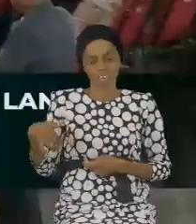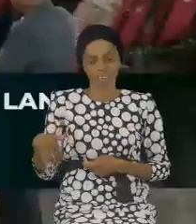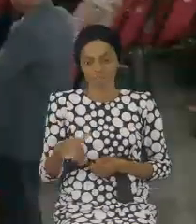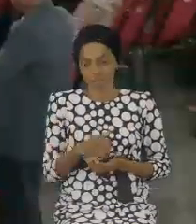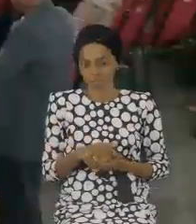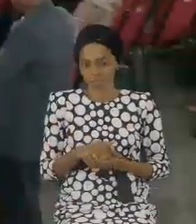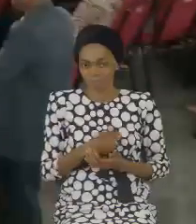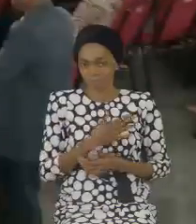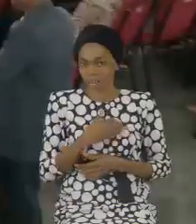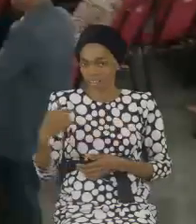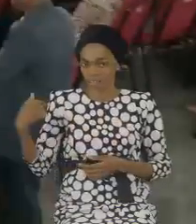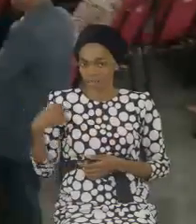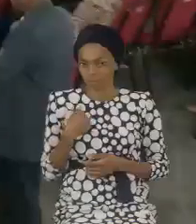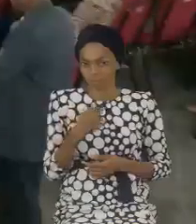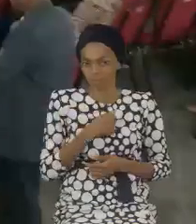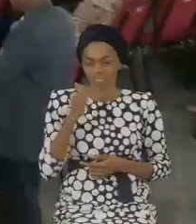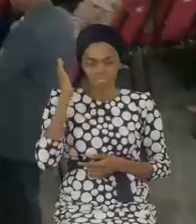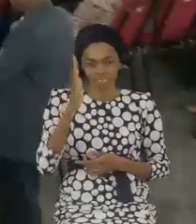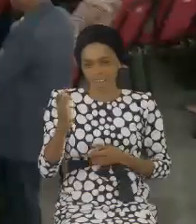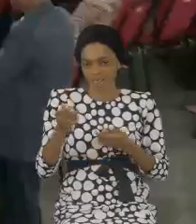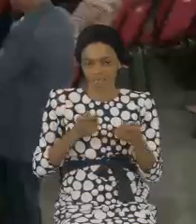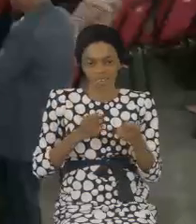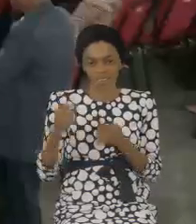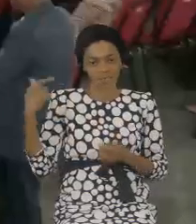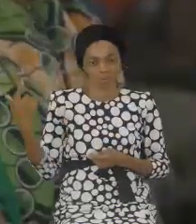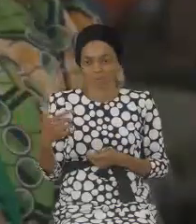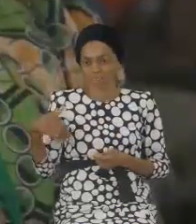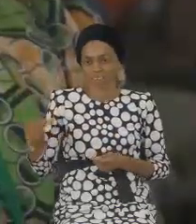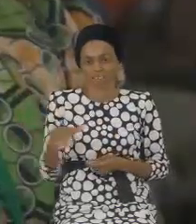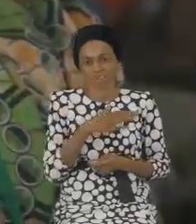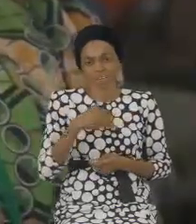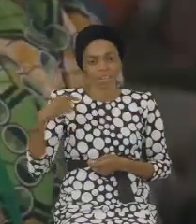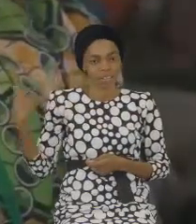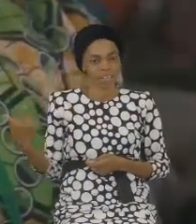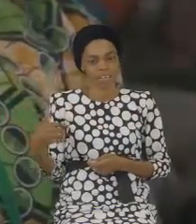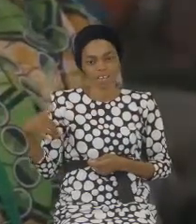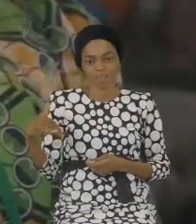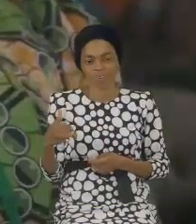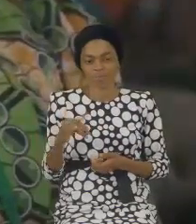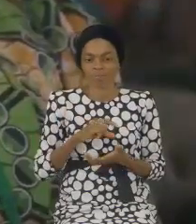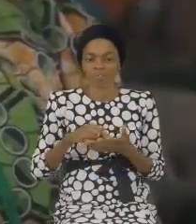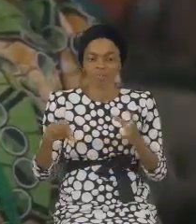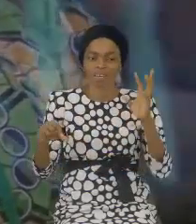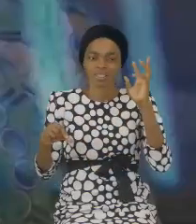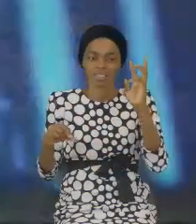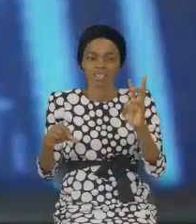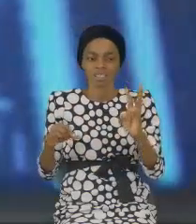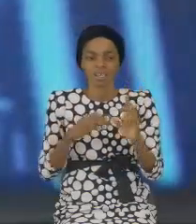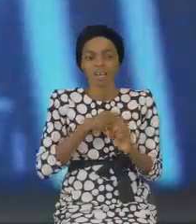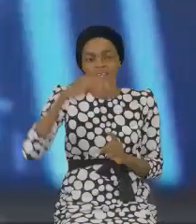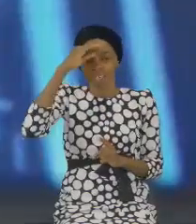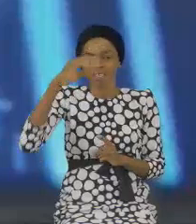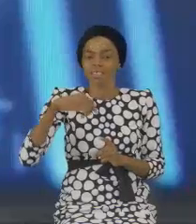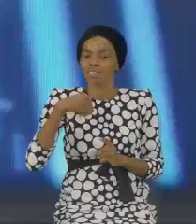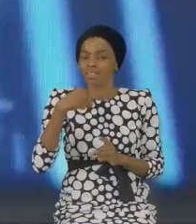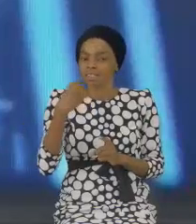they," and we, "shall reign forever and ever." Look at verse 6. In verse 6, it says